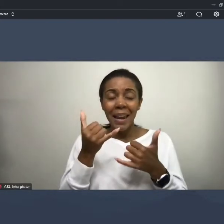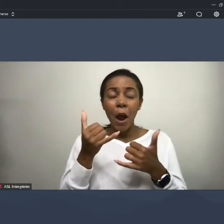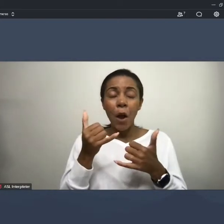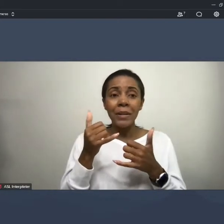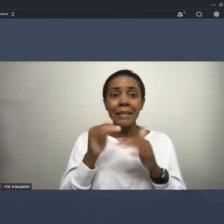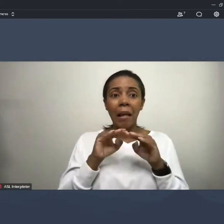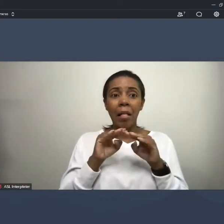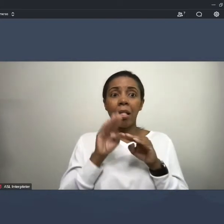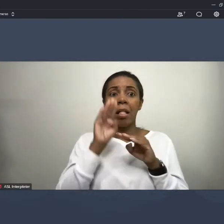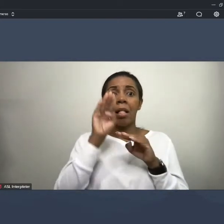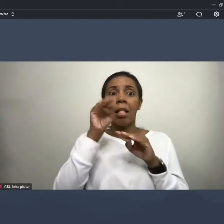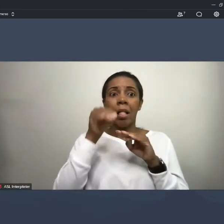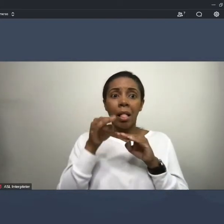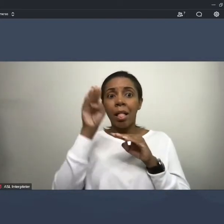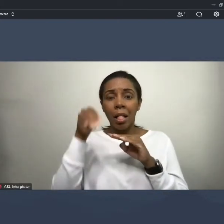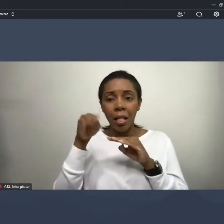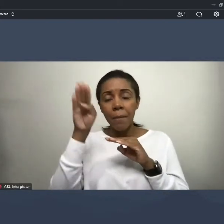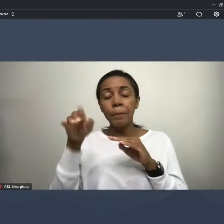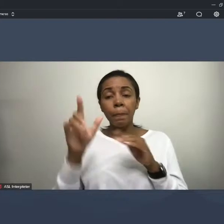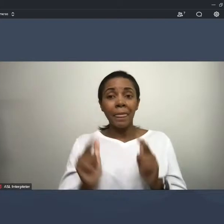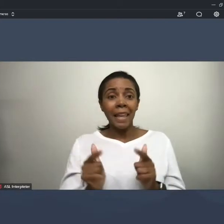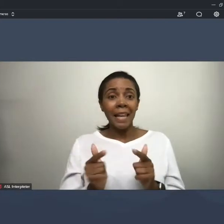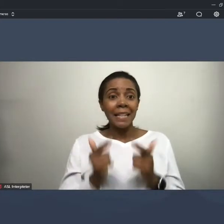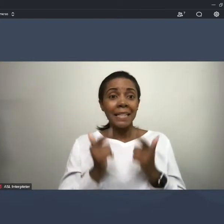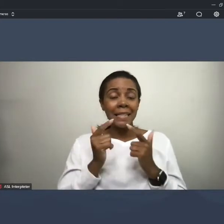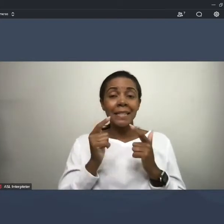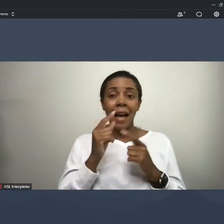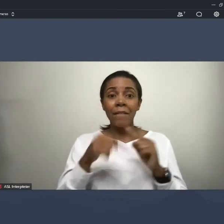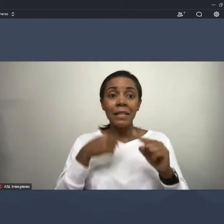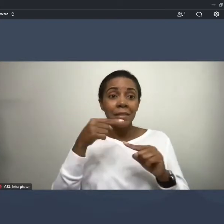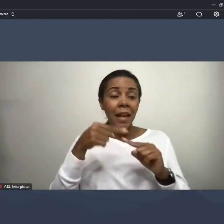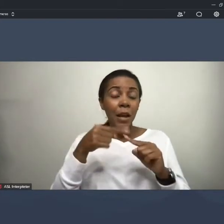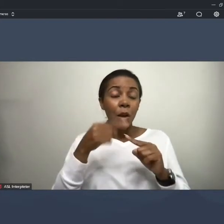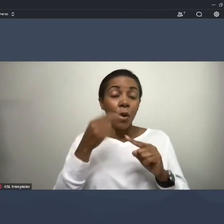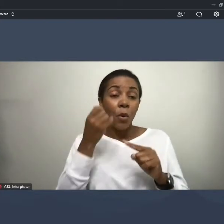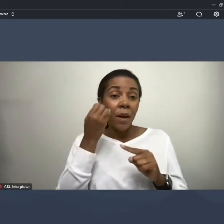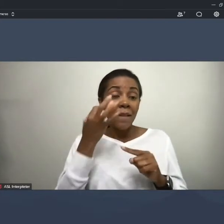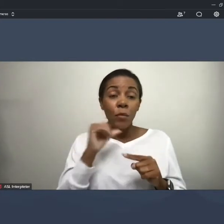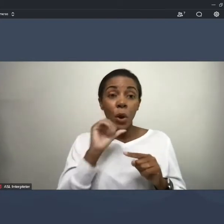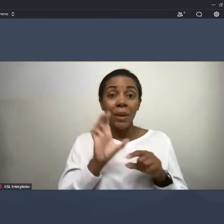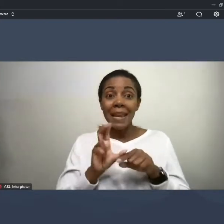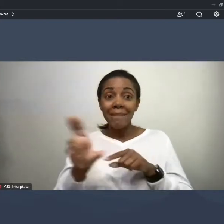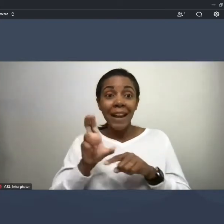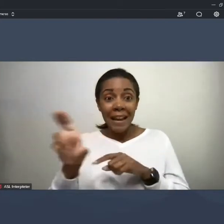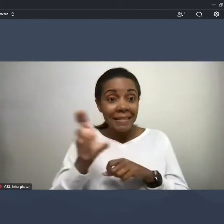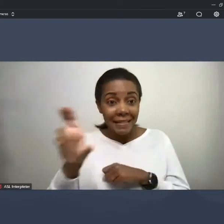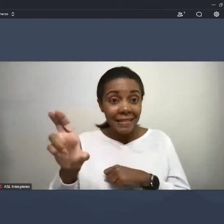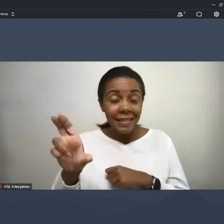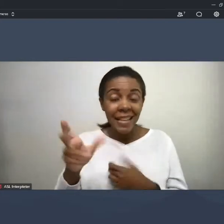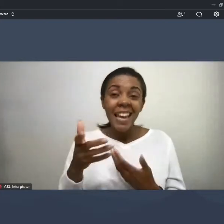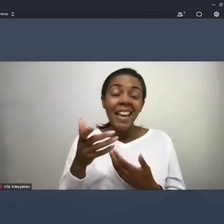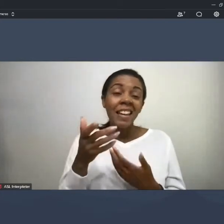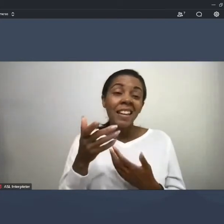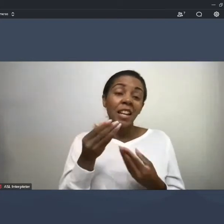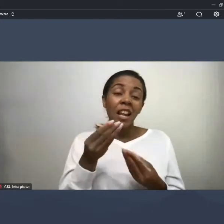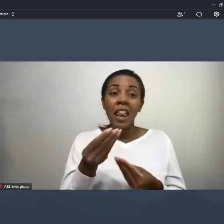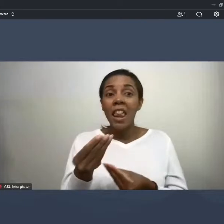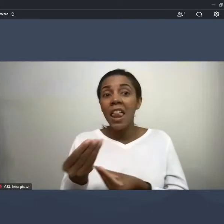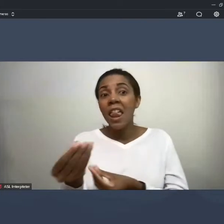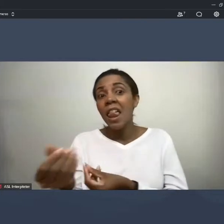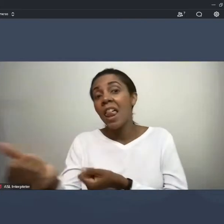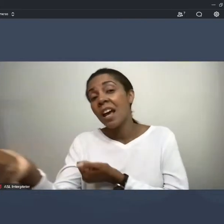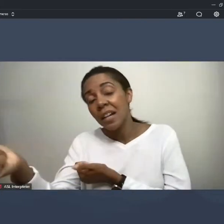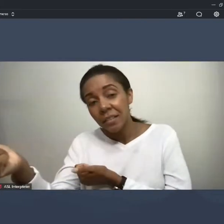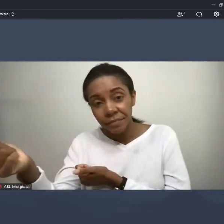cycle that if we're not intentional in making investments into it, it could continue or could slide away. And I think we all